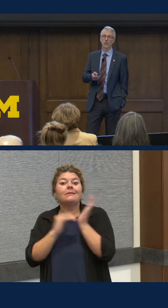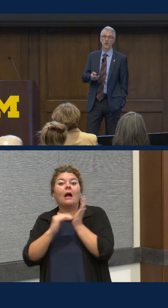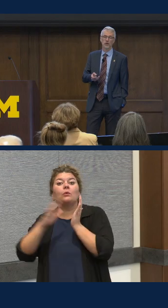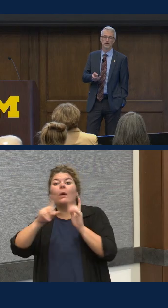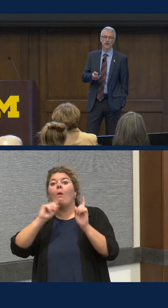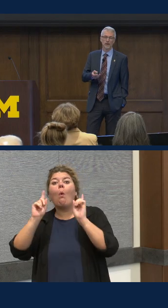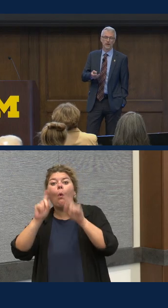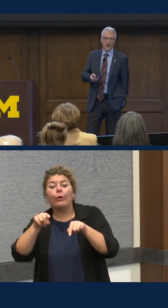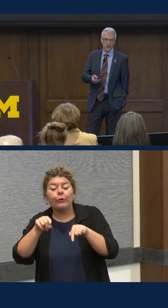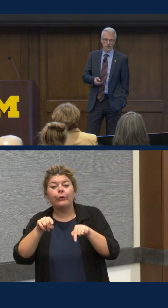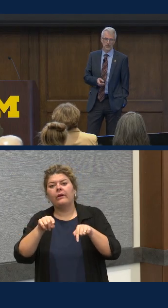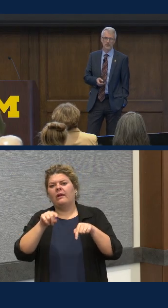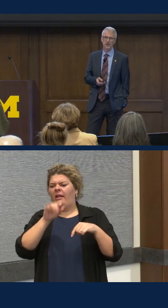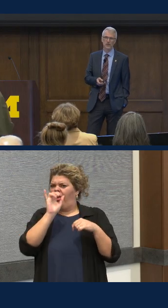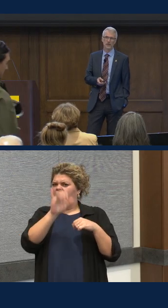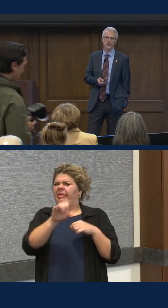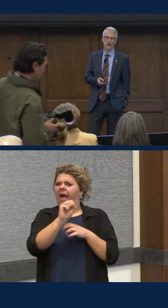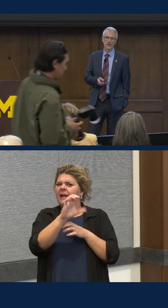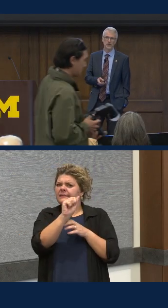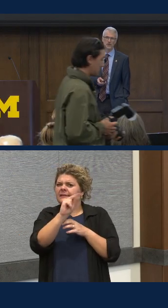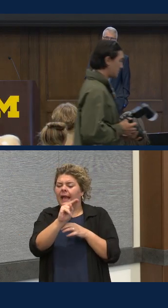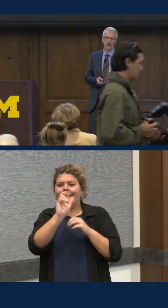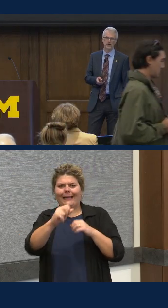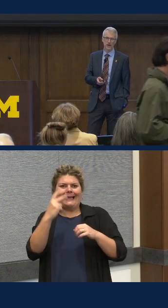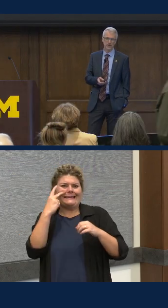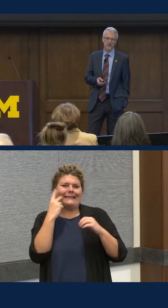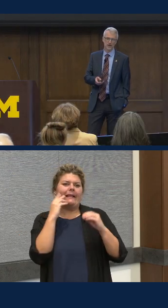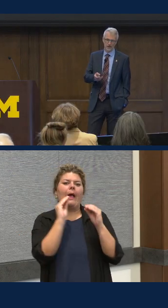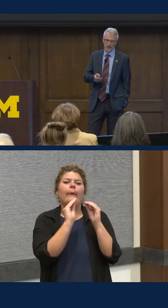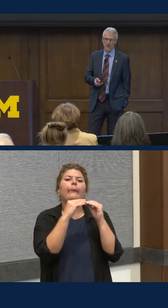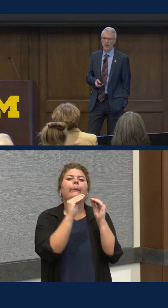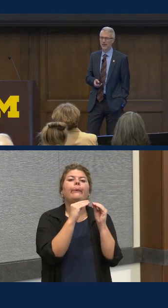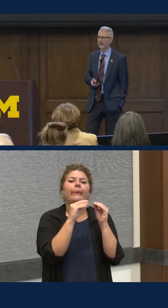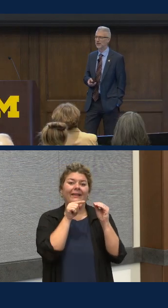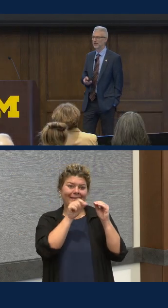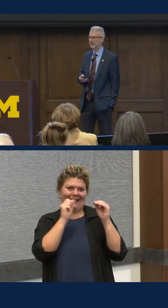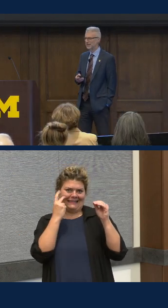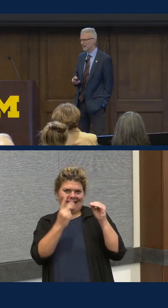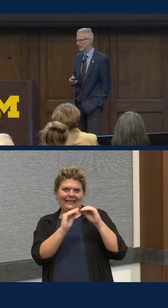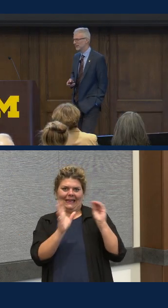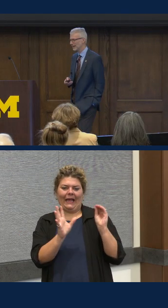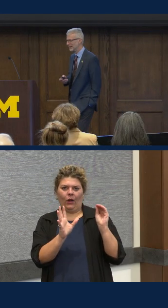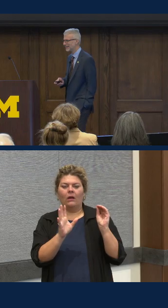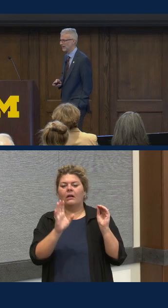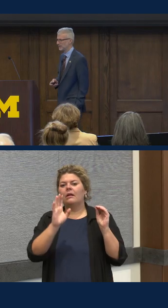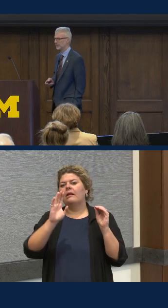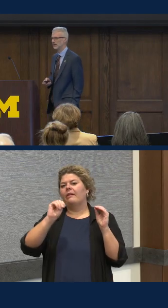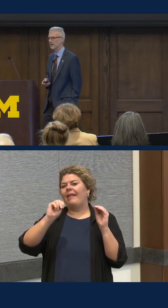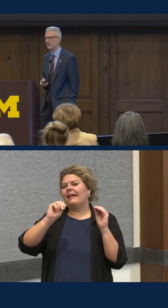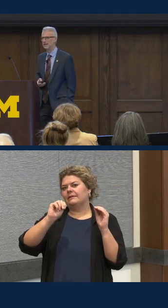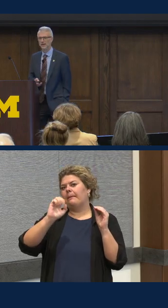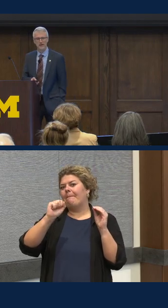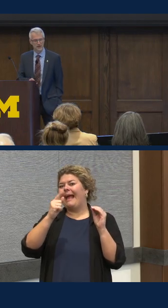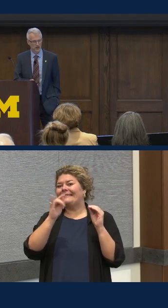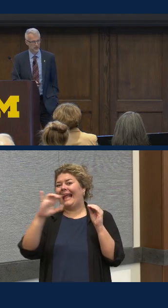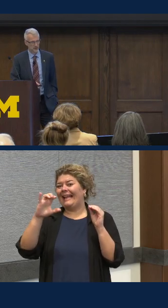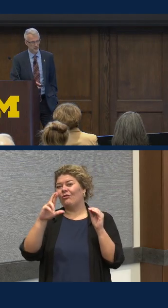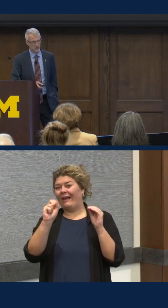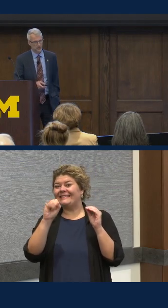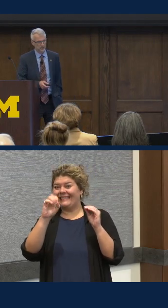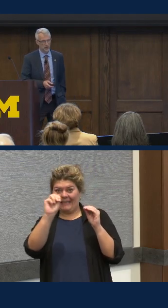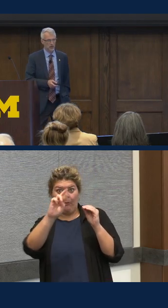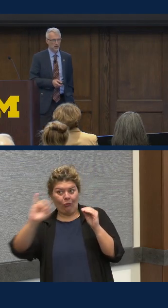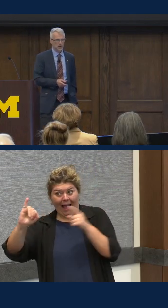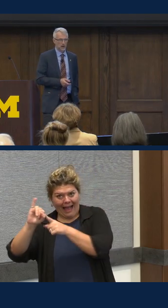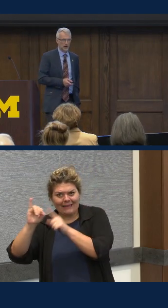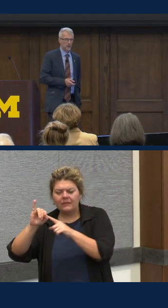is more capable of showing soft tissue contrast, and magnetic resonance imaging excels at showing soft